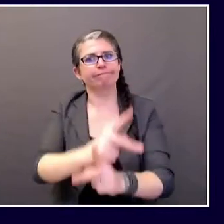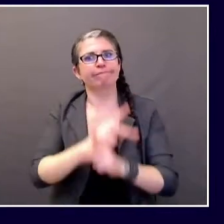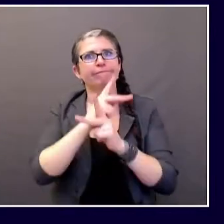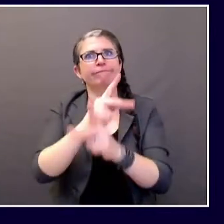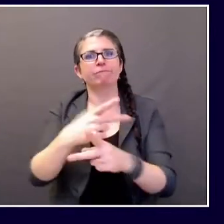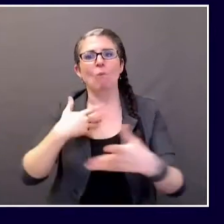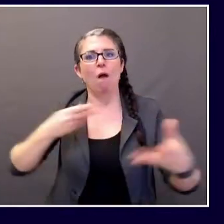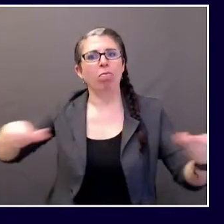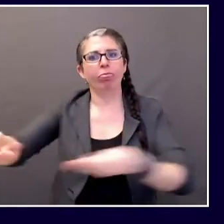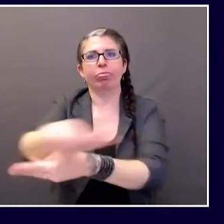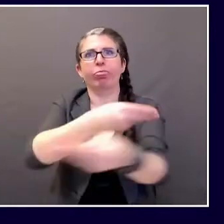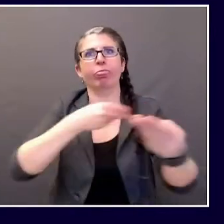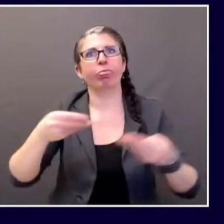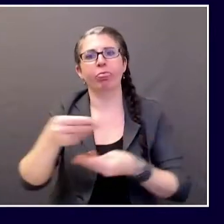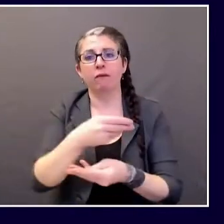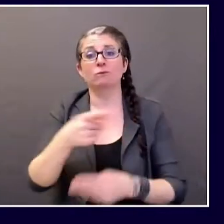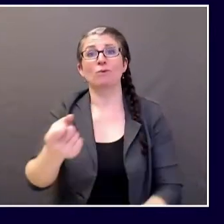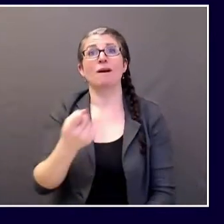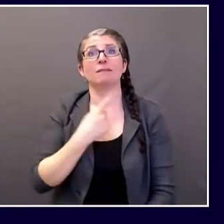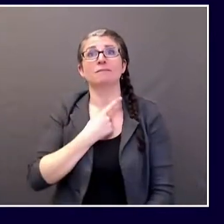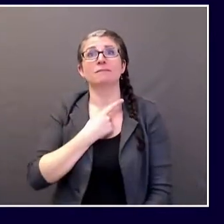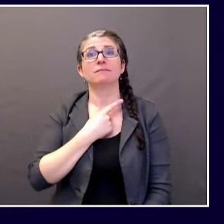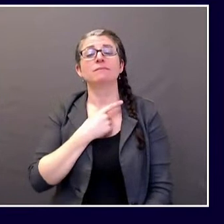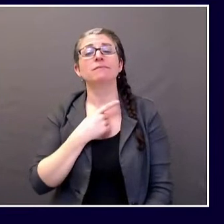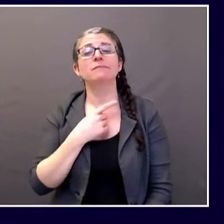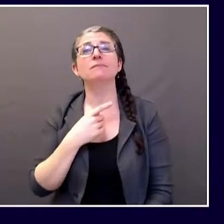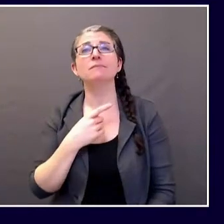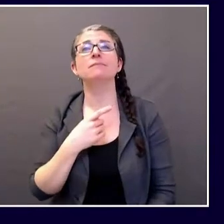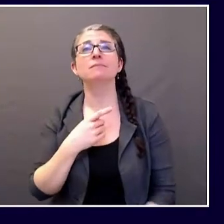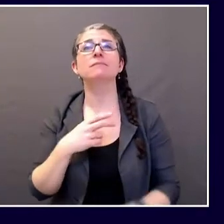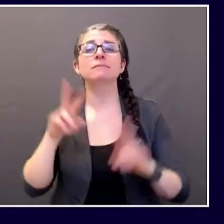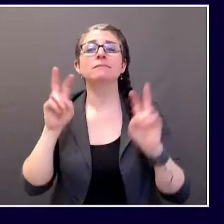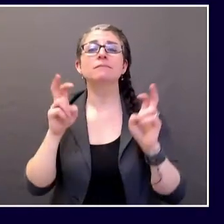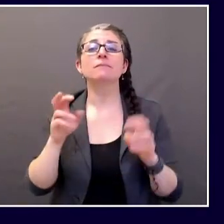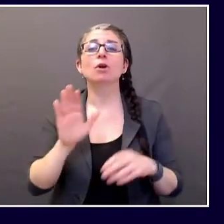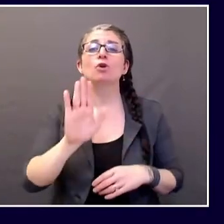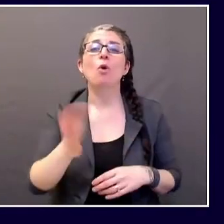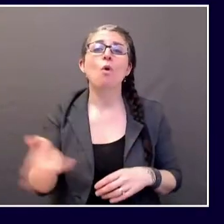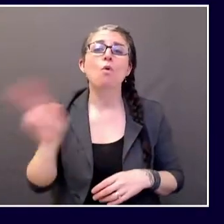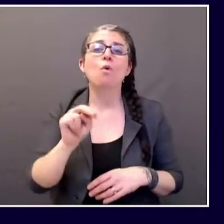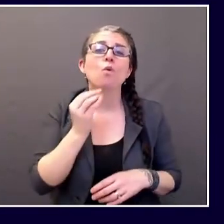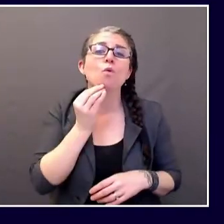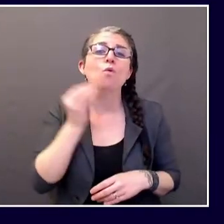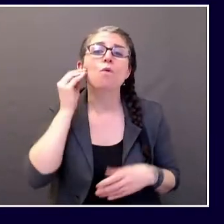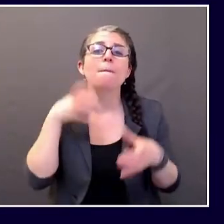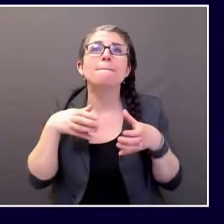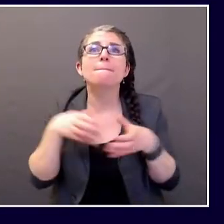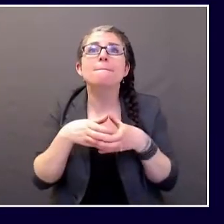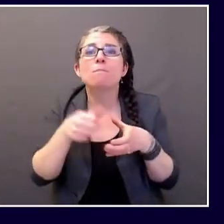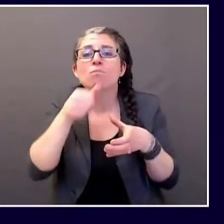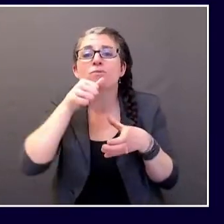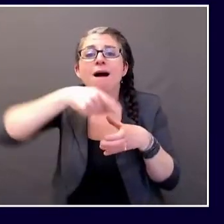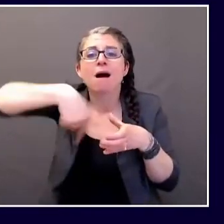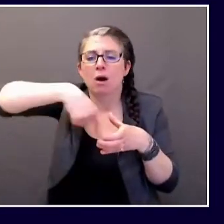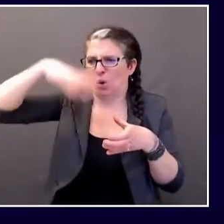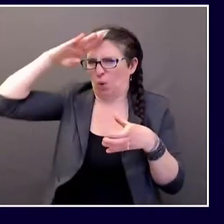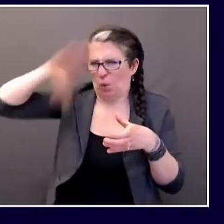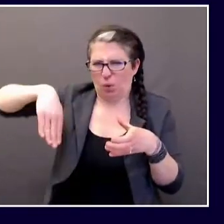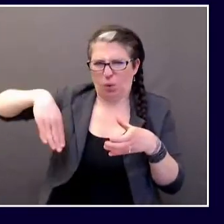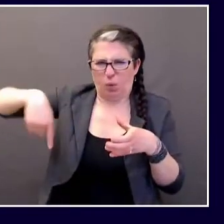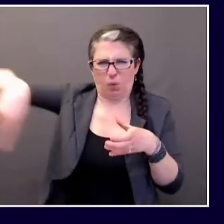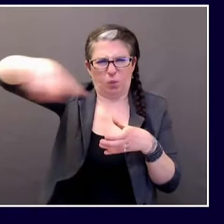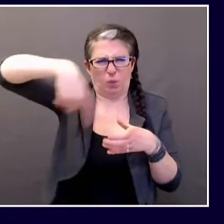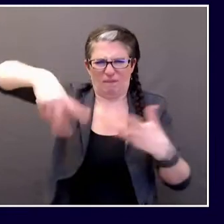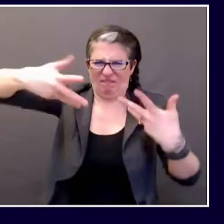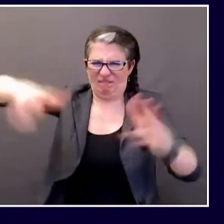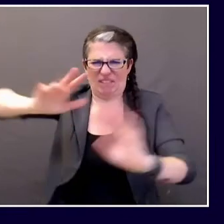are fully vaccinated, but it will be a long time before a public policy can catch up. Absolutely. Thank you both. Mm-hmm. Thanks, Chris.